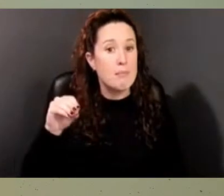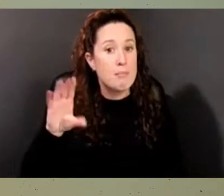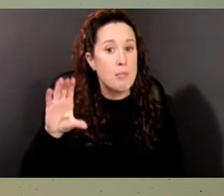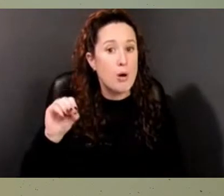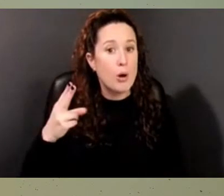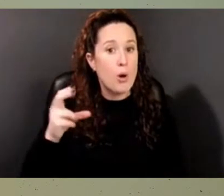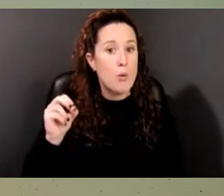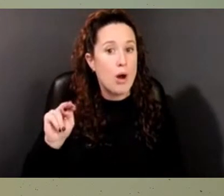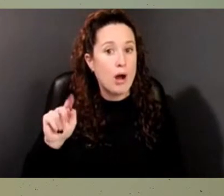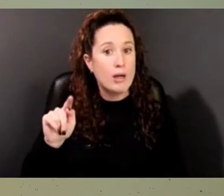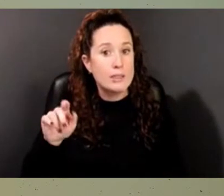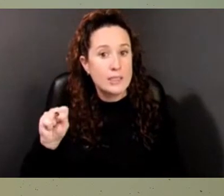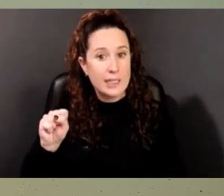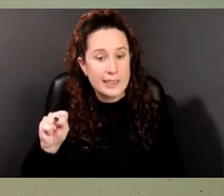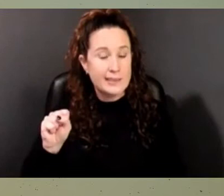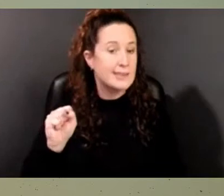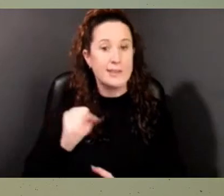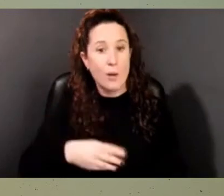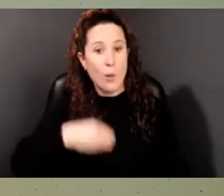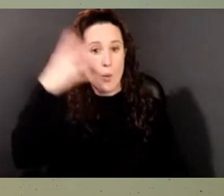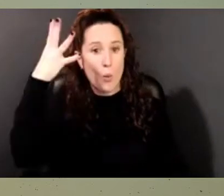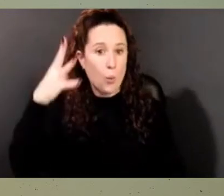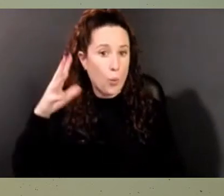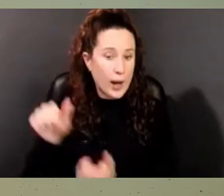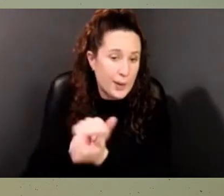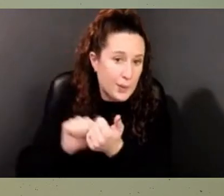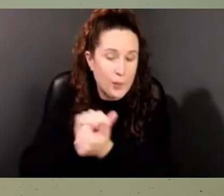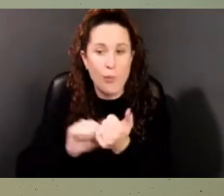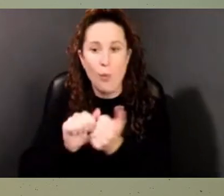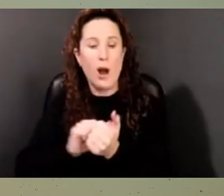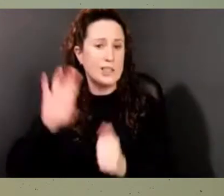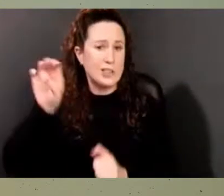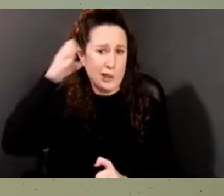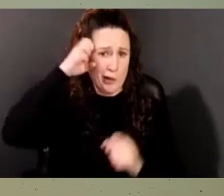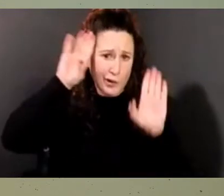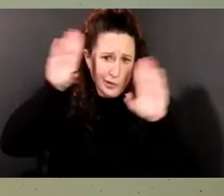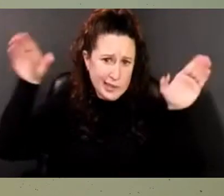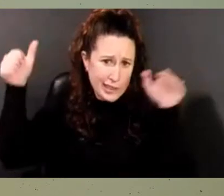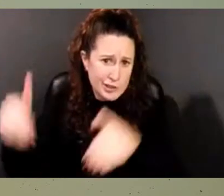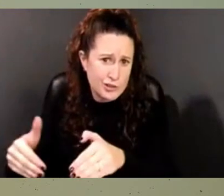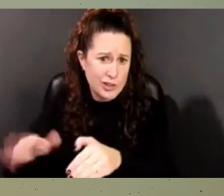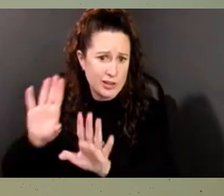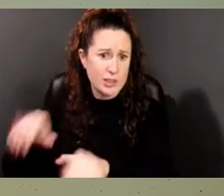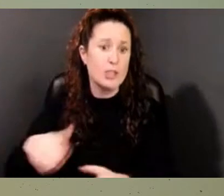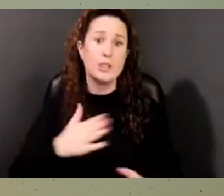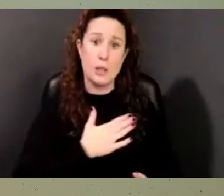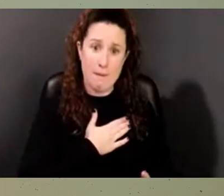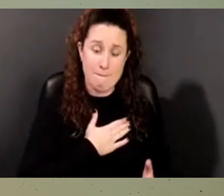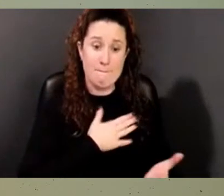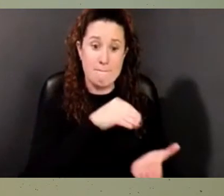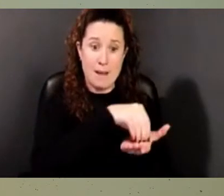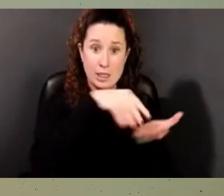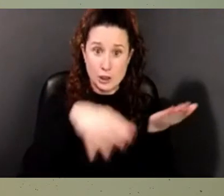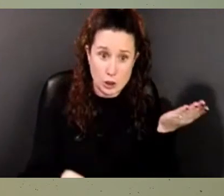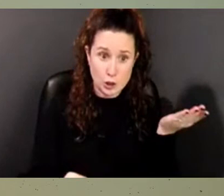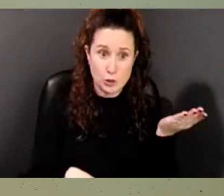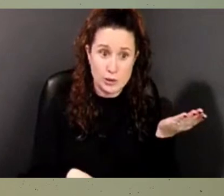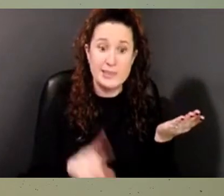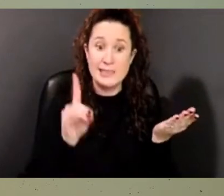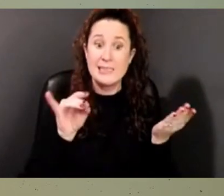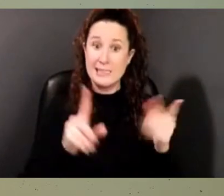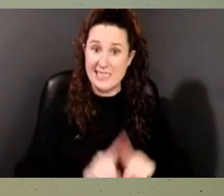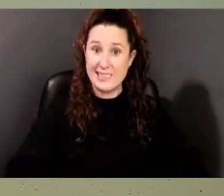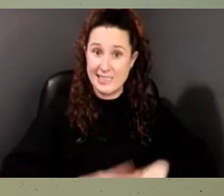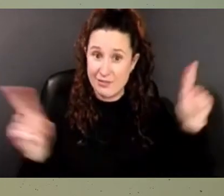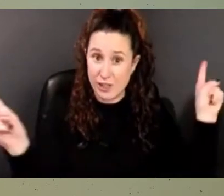Some whitewashed Eurocentric colonial settler story. So my students and I, we went to Ghana to celebrate the year of return. Lo and behold, I